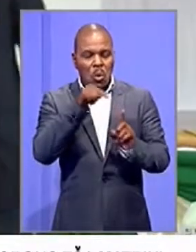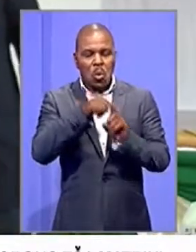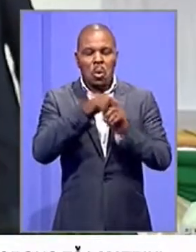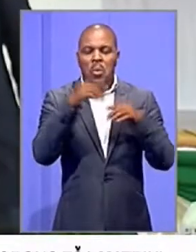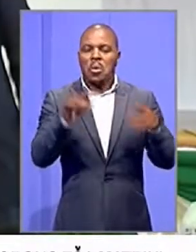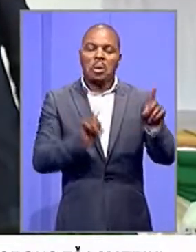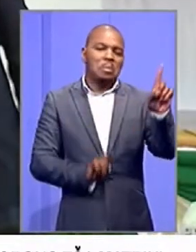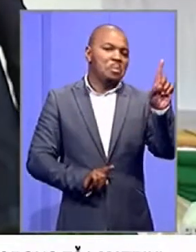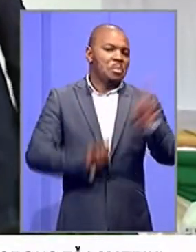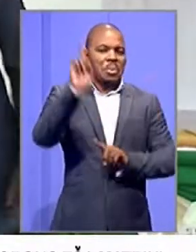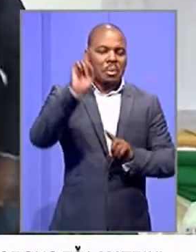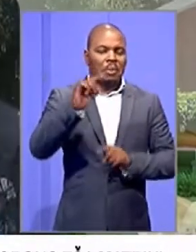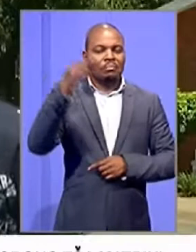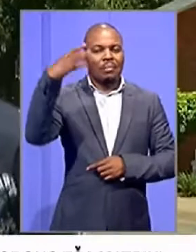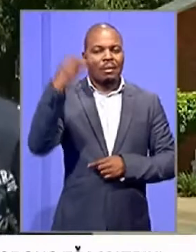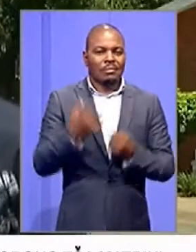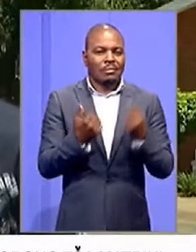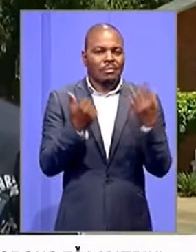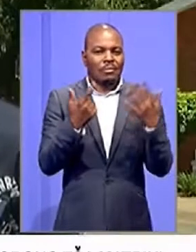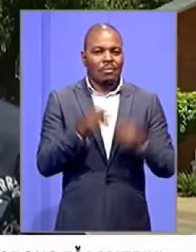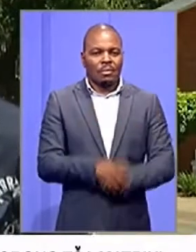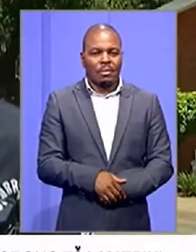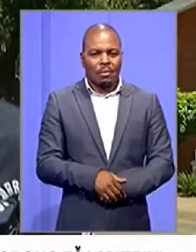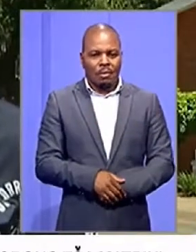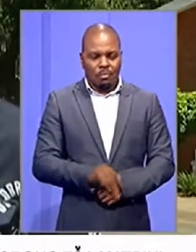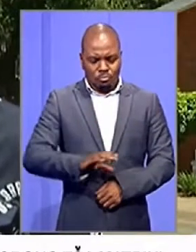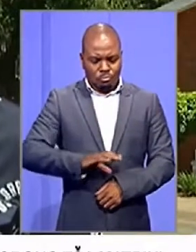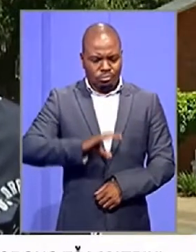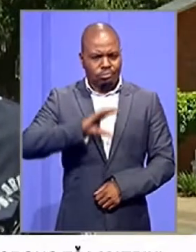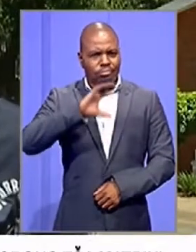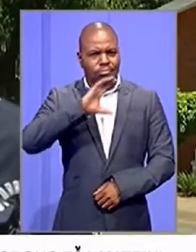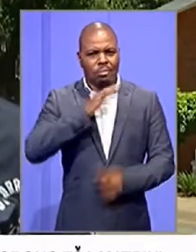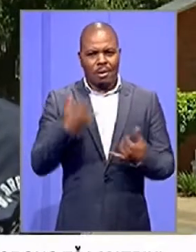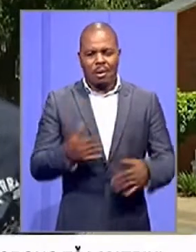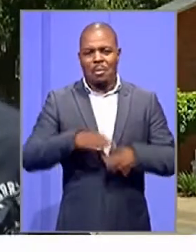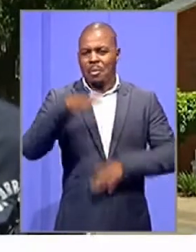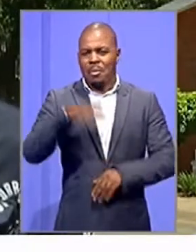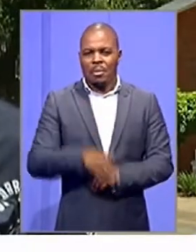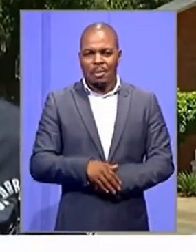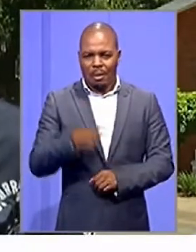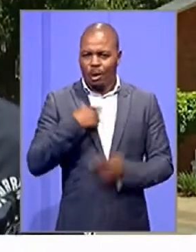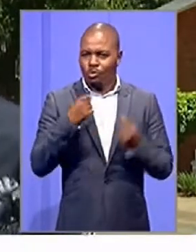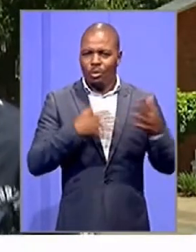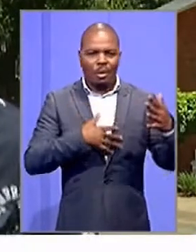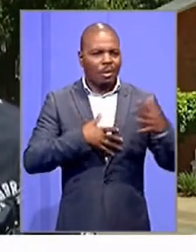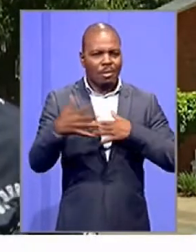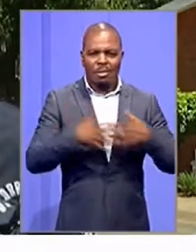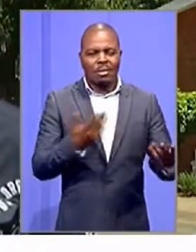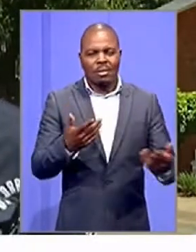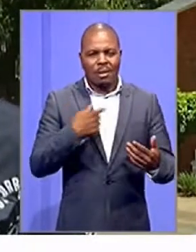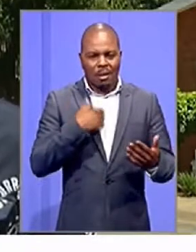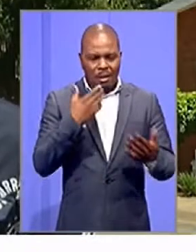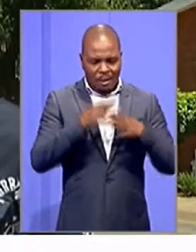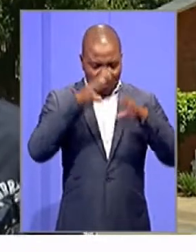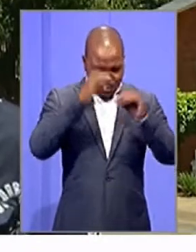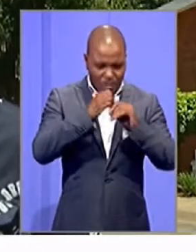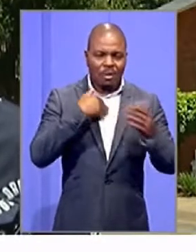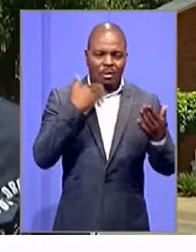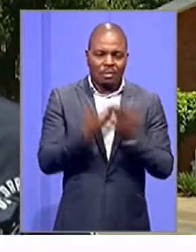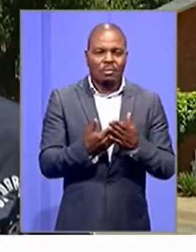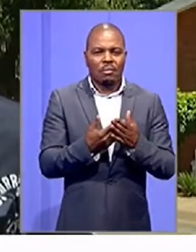pele ka ditlhora di supa. My self-esteem is also improved. It shows me I can do anything that I can put my mind to, and